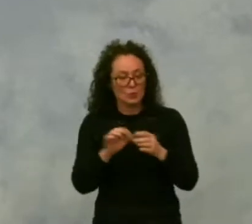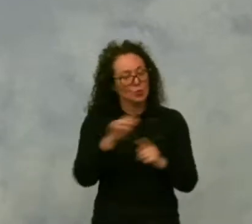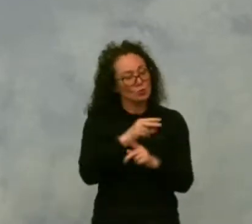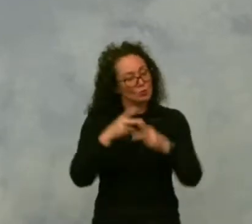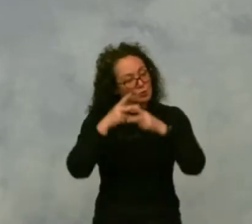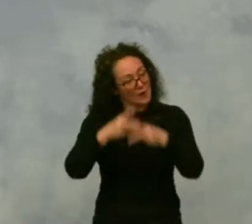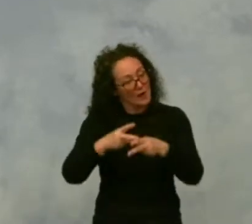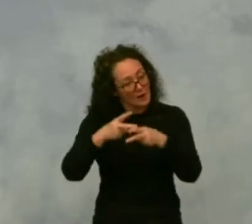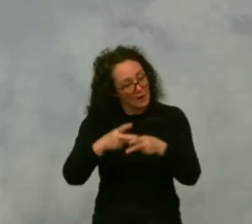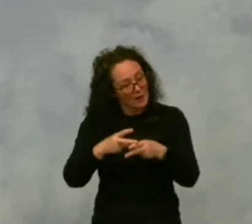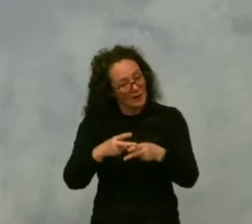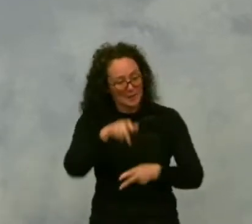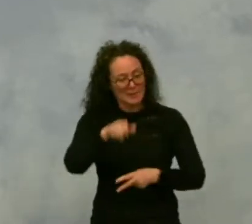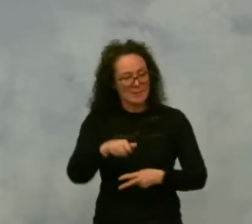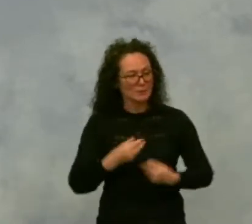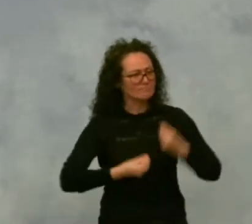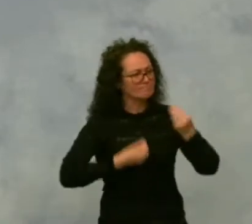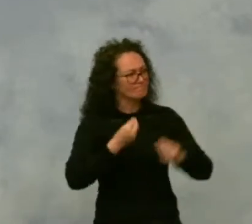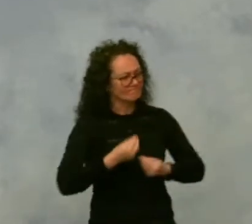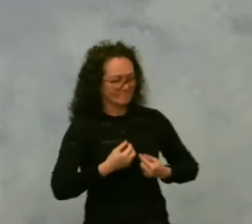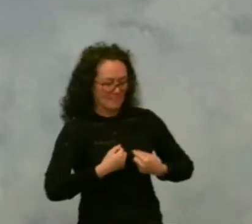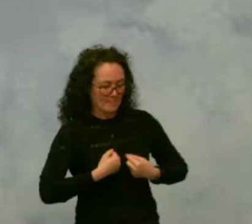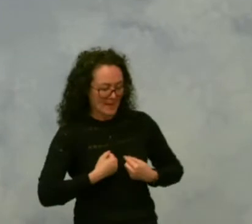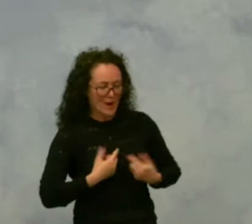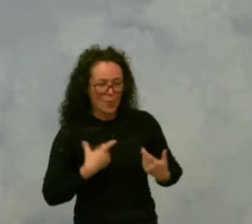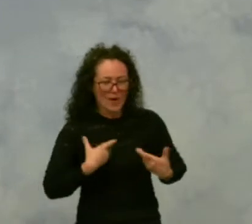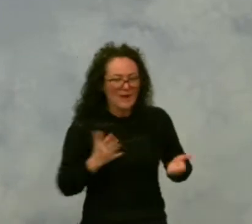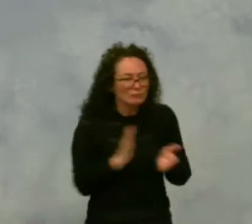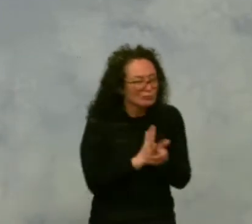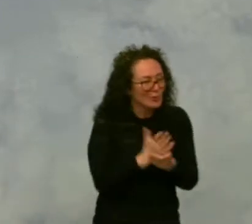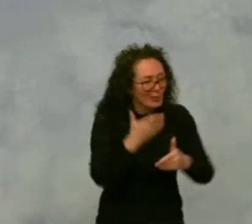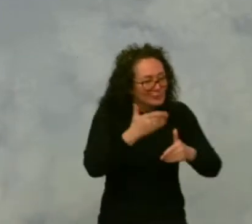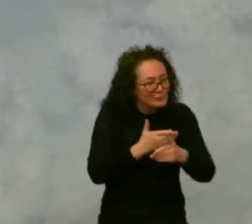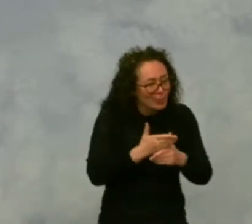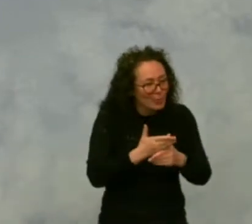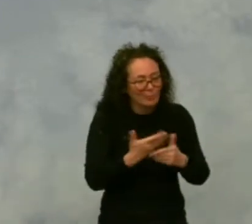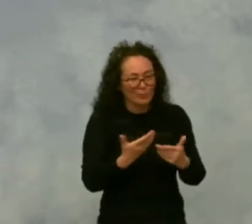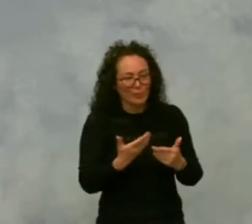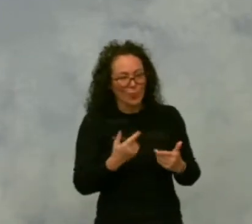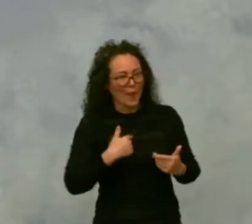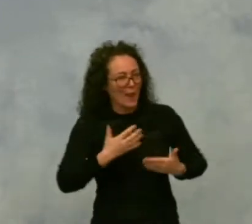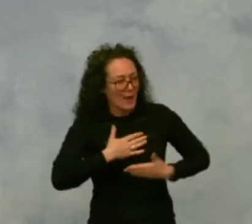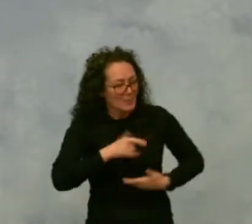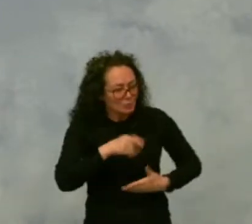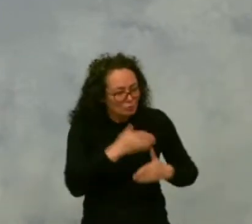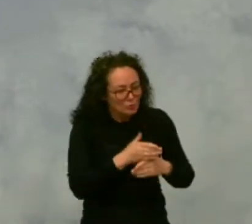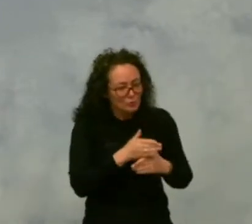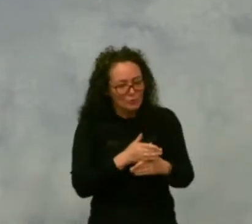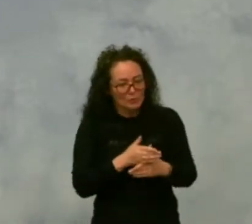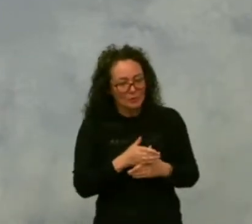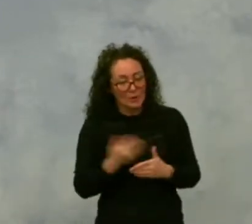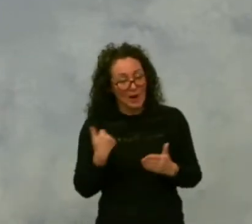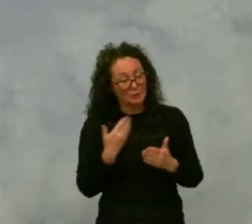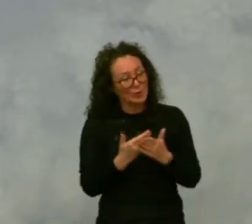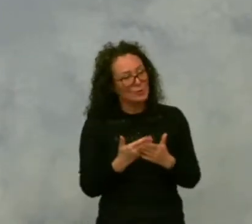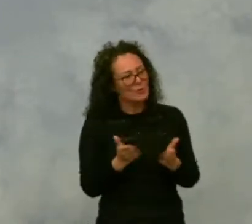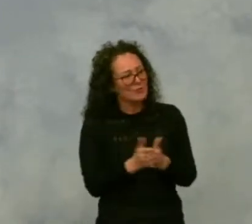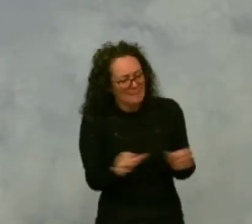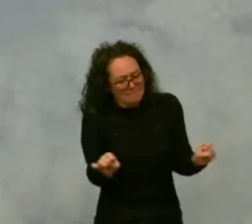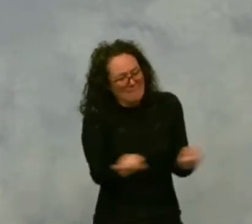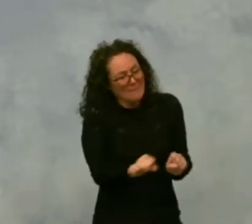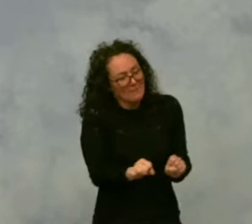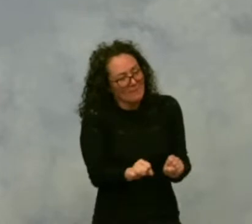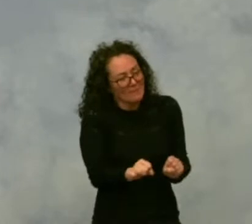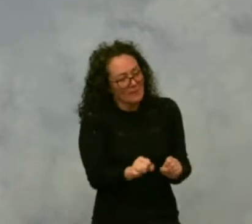people telling their case studies about why they've enjoyed the job and the appeal of it. Those have largely been up to now kind of short burst things on